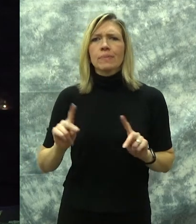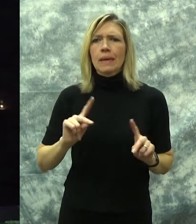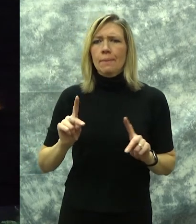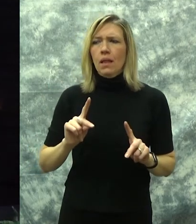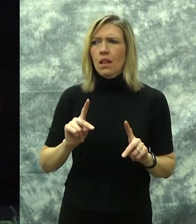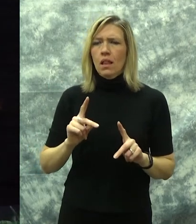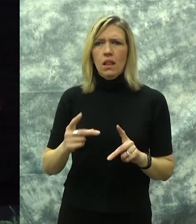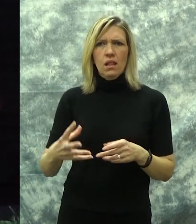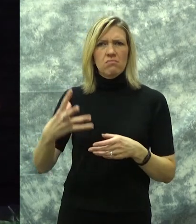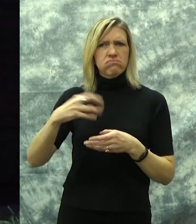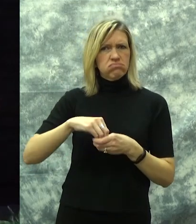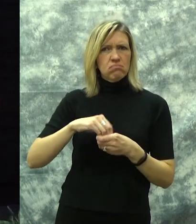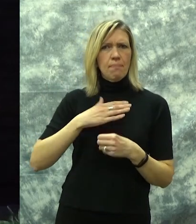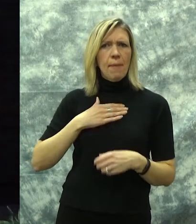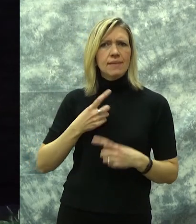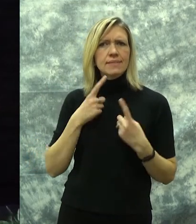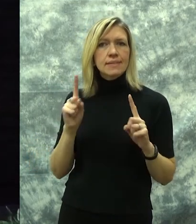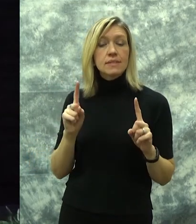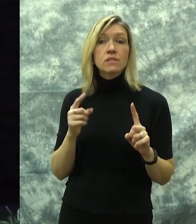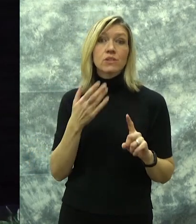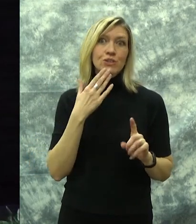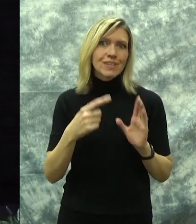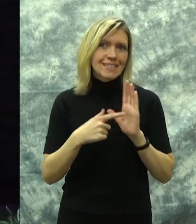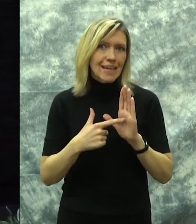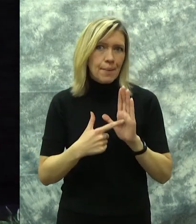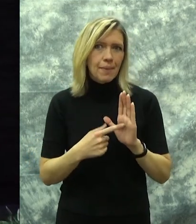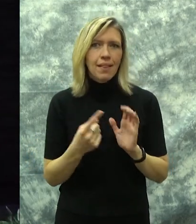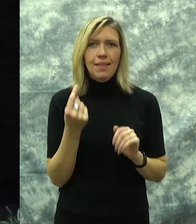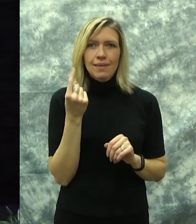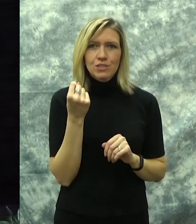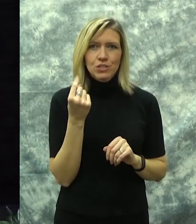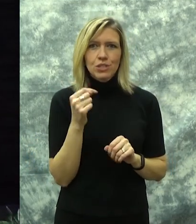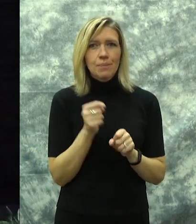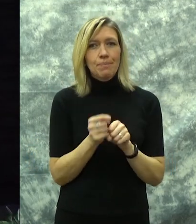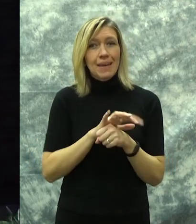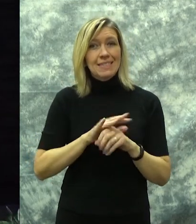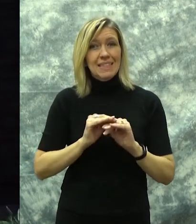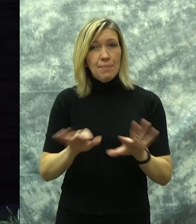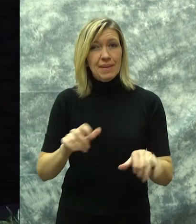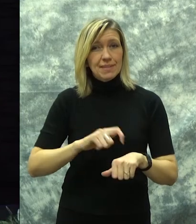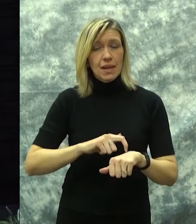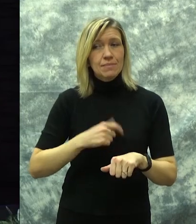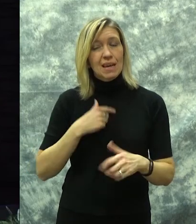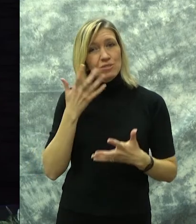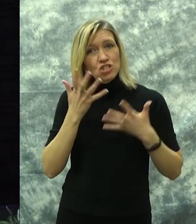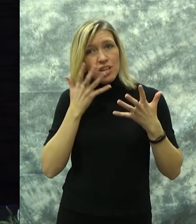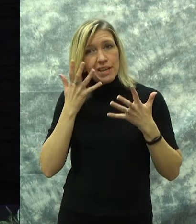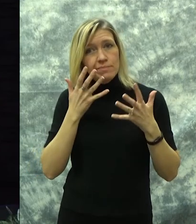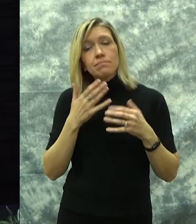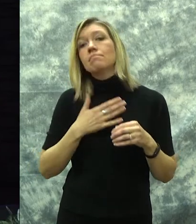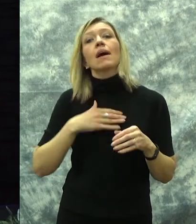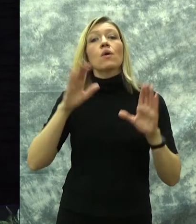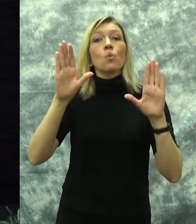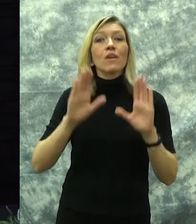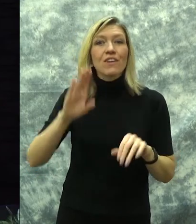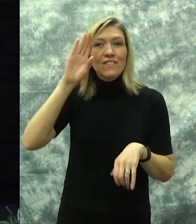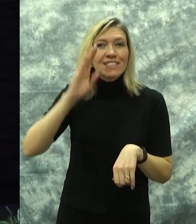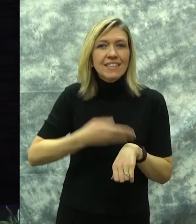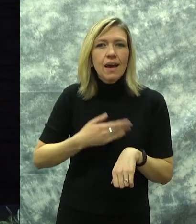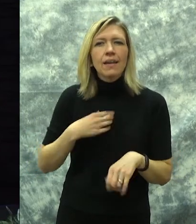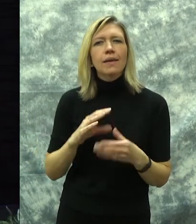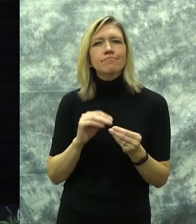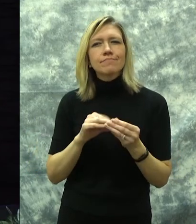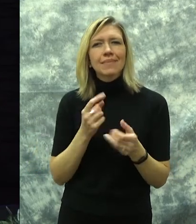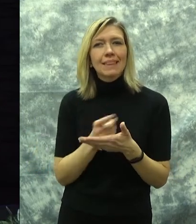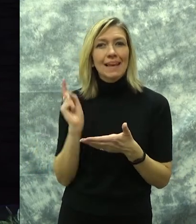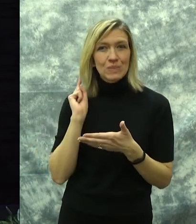big example of that for me, Michelle, this past year during the pandemic times, I'm a little ashamed of it, is my wonderful son, who I got to talk about last week, had this